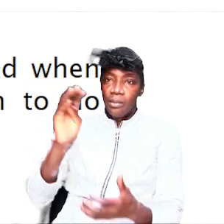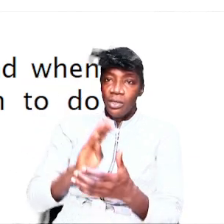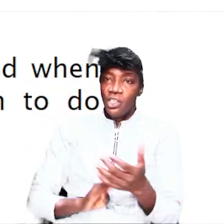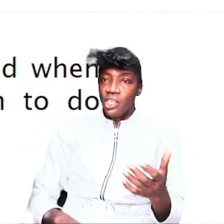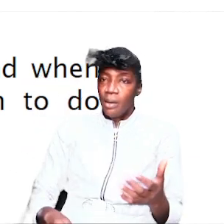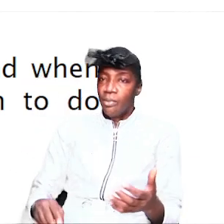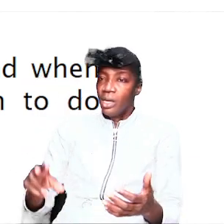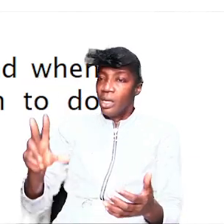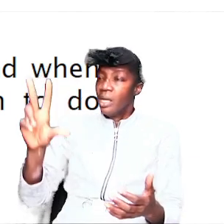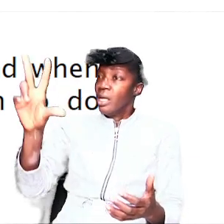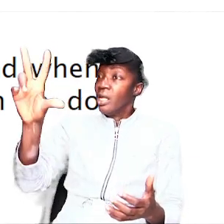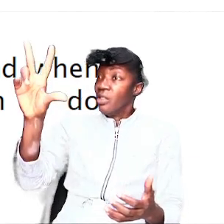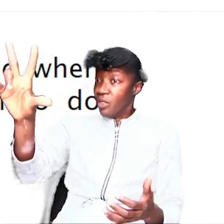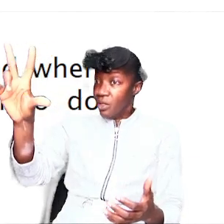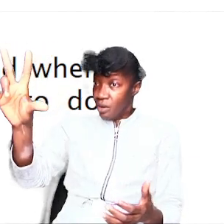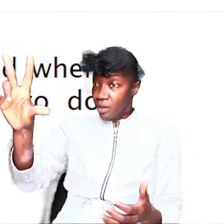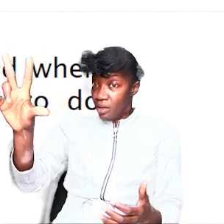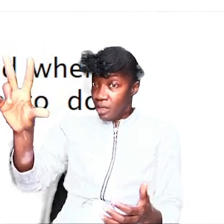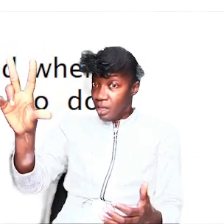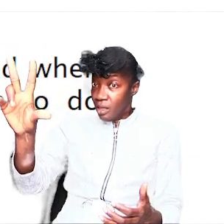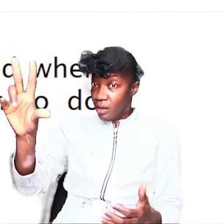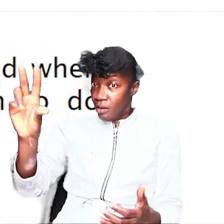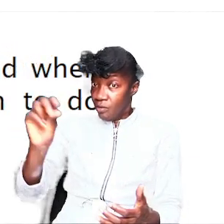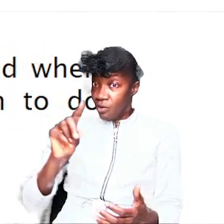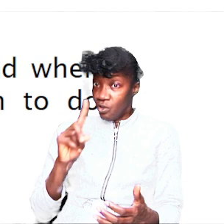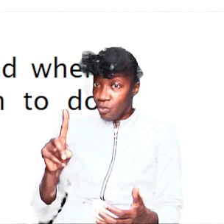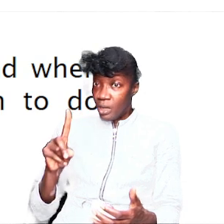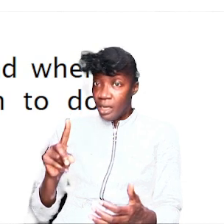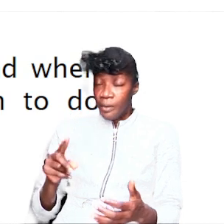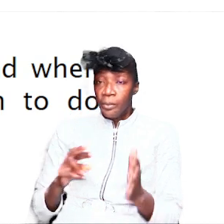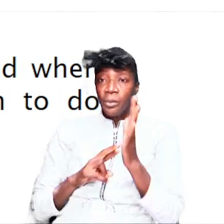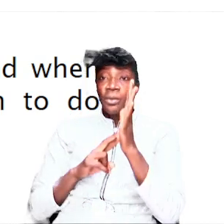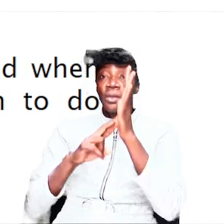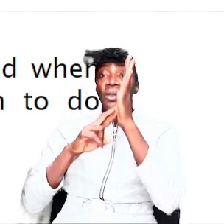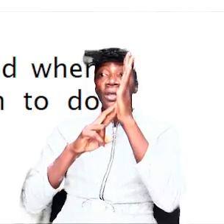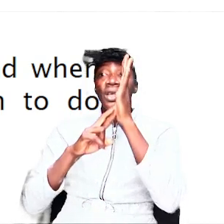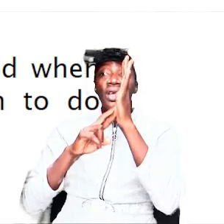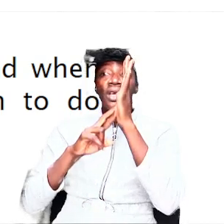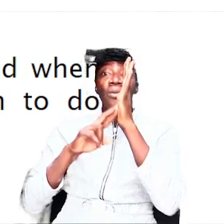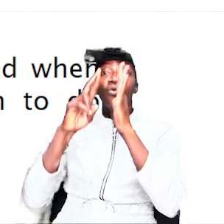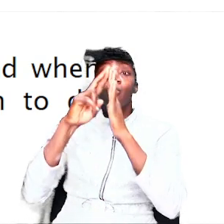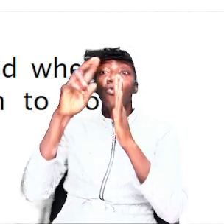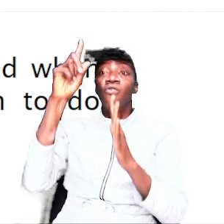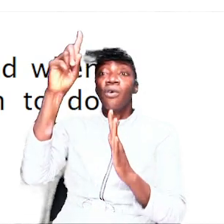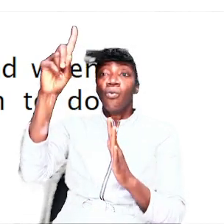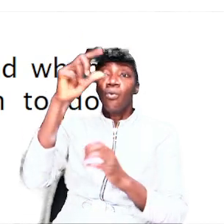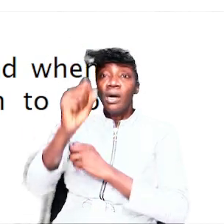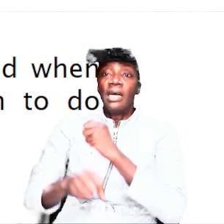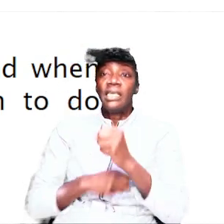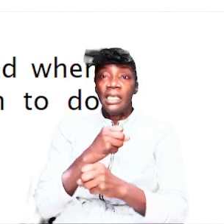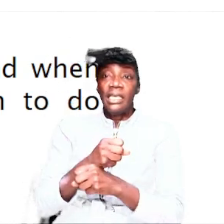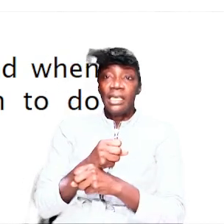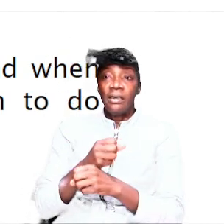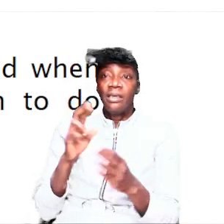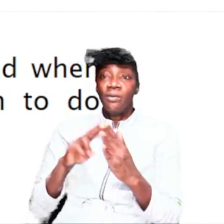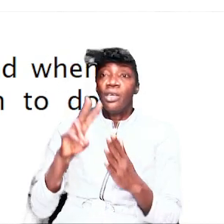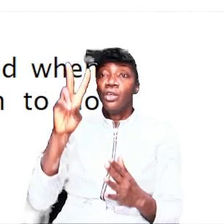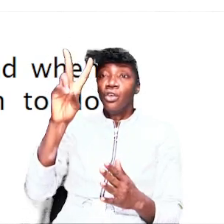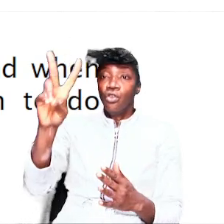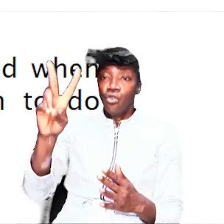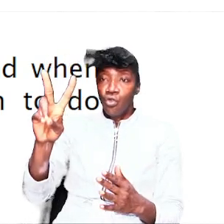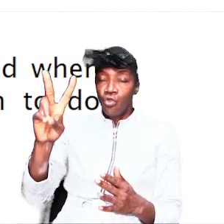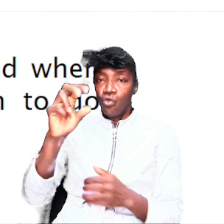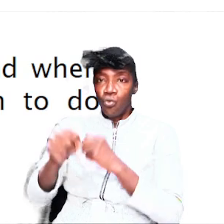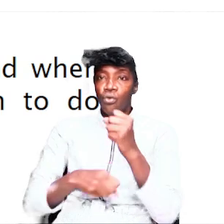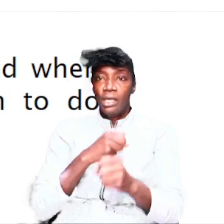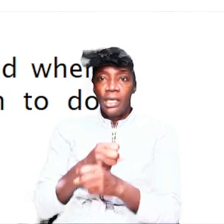for 1 year, and when he had reigned 2 years, he began to do some things. And as we go down, anything we read now